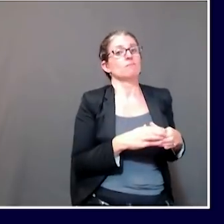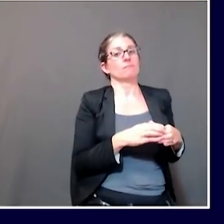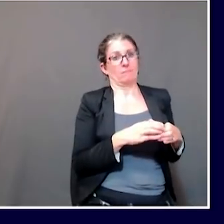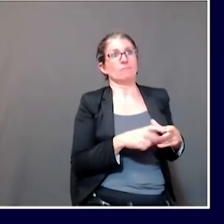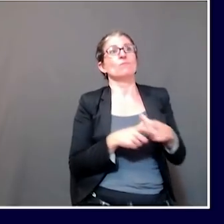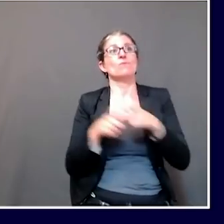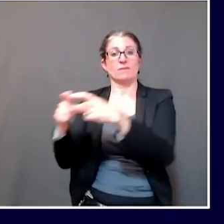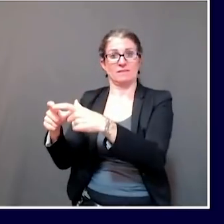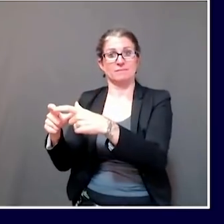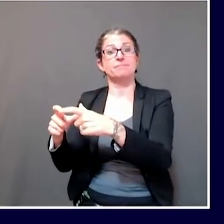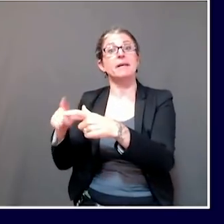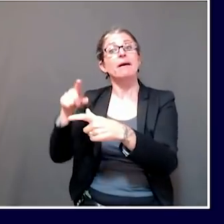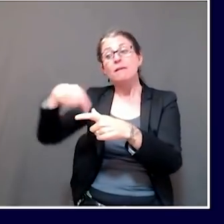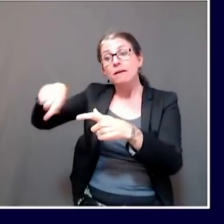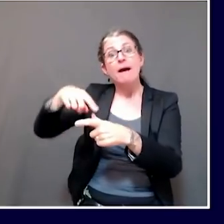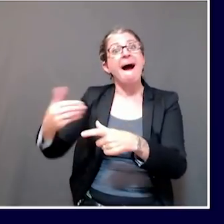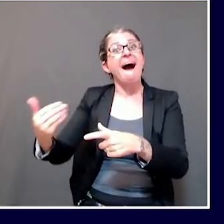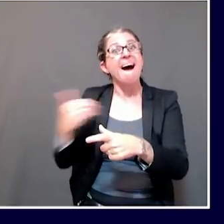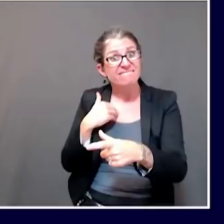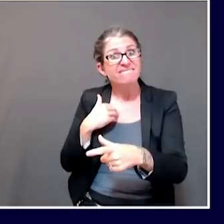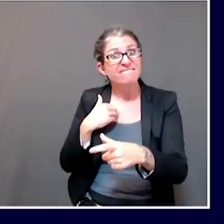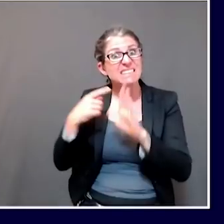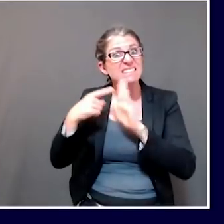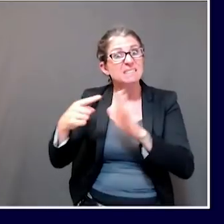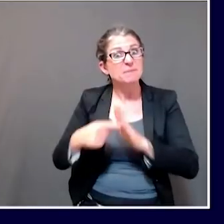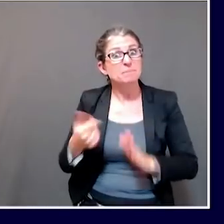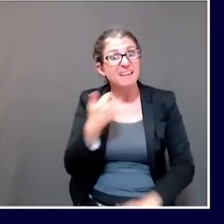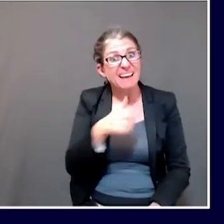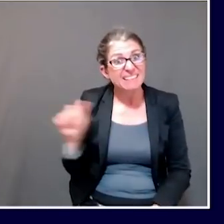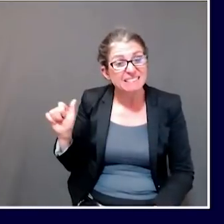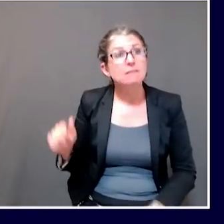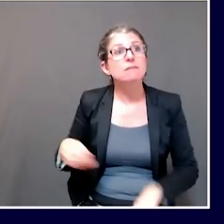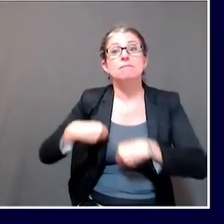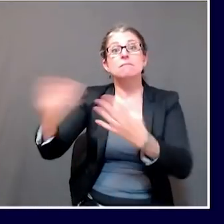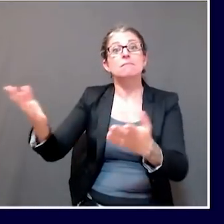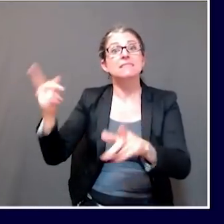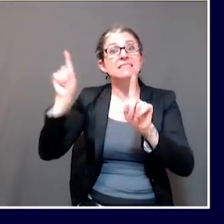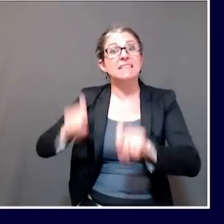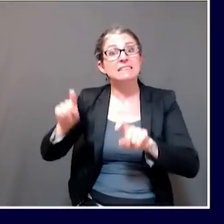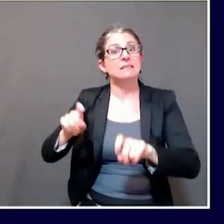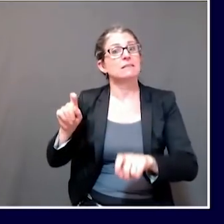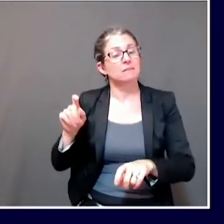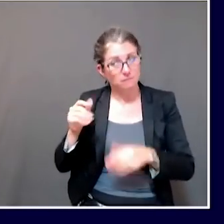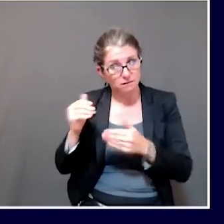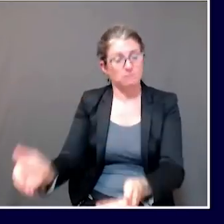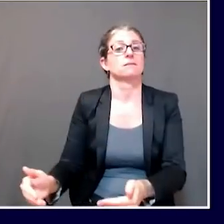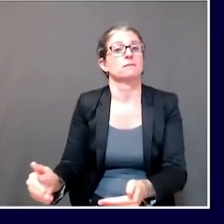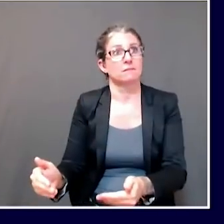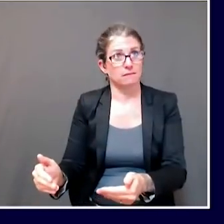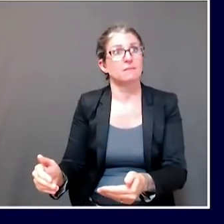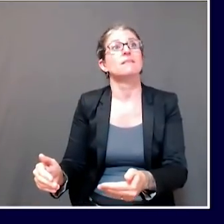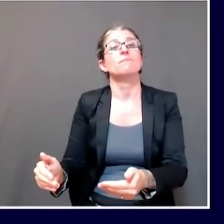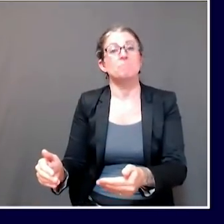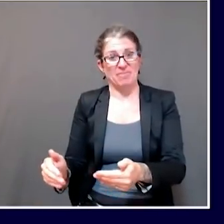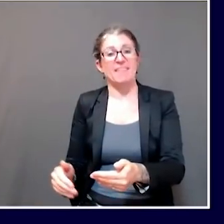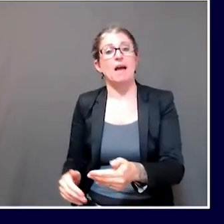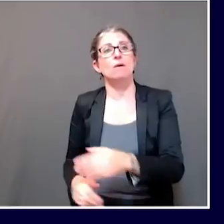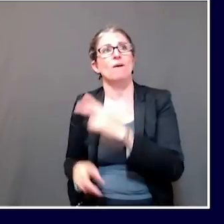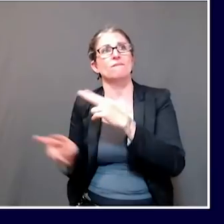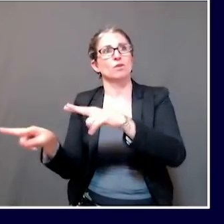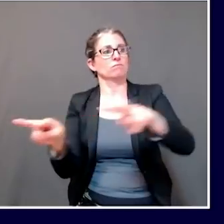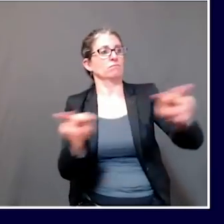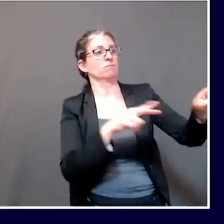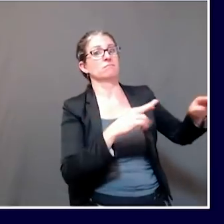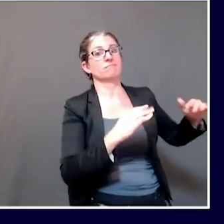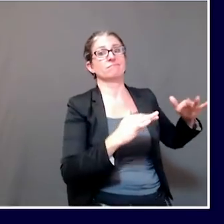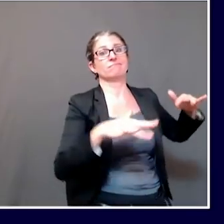testing at the appropriate time. Then the third question is what to do at the school level. Who else at the school might need to be tested? Would